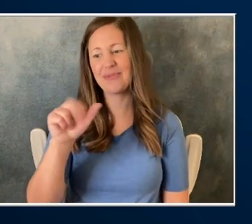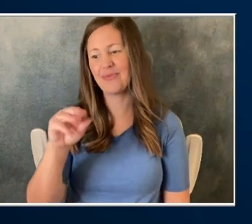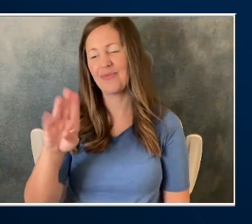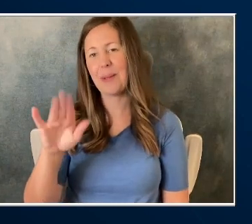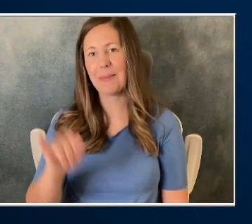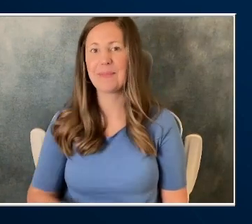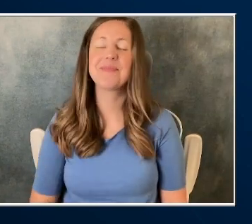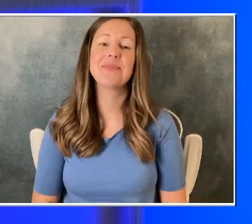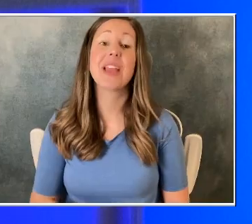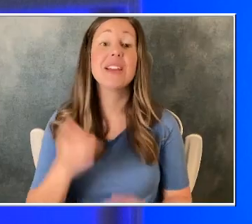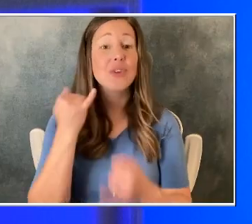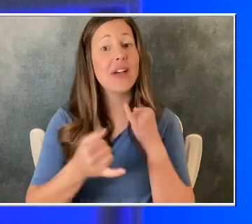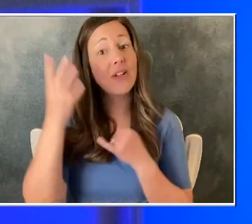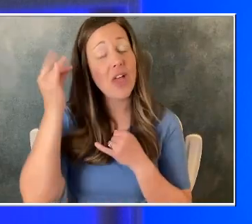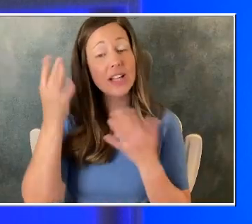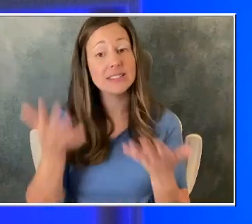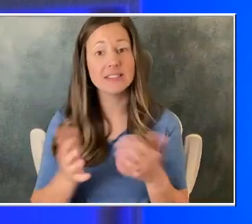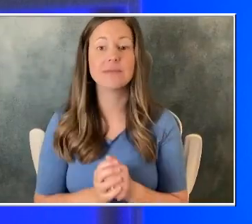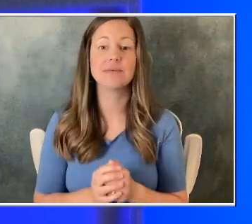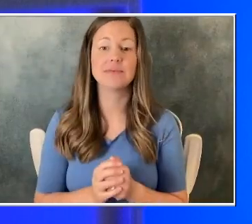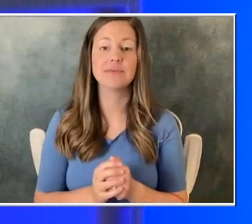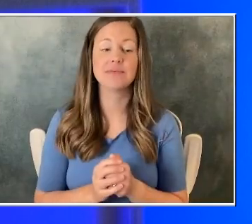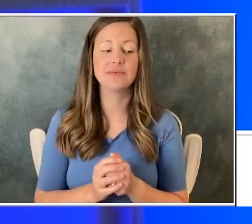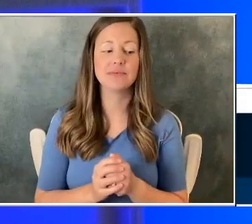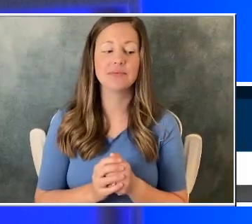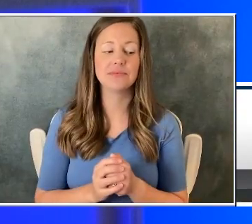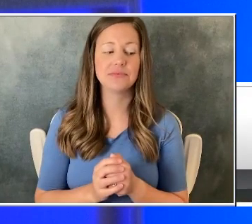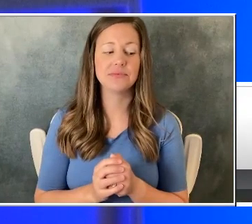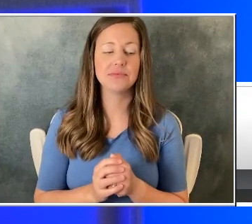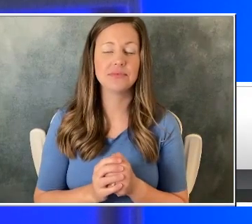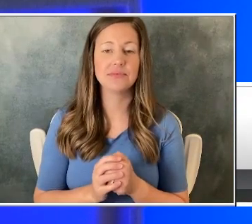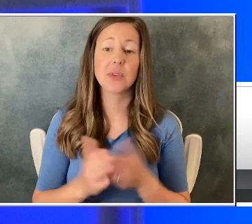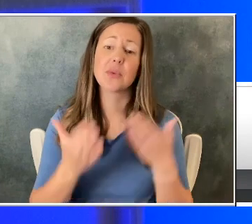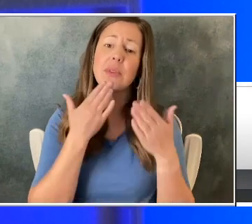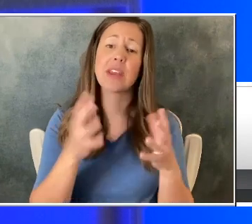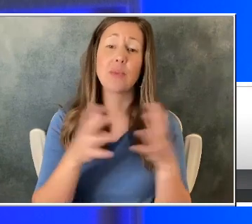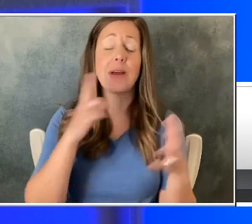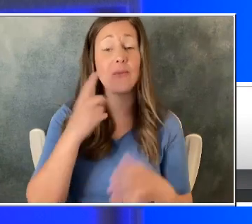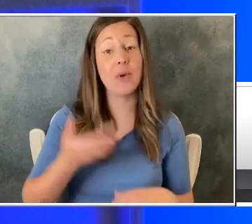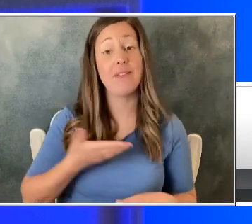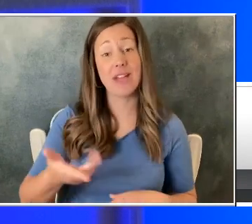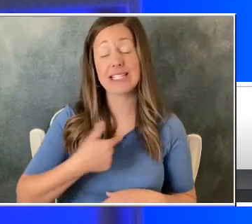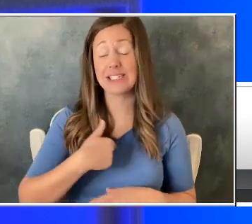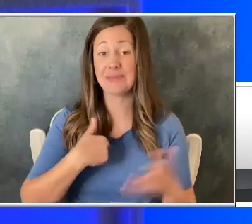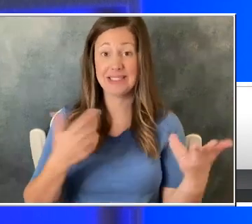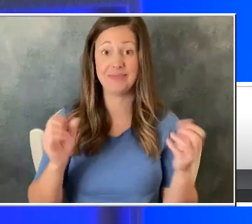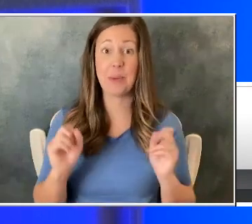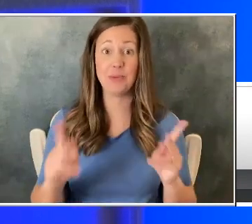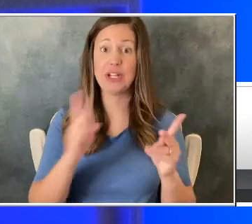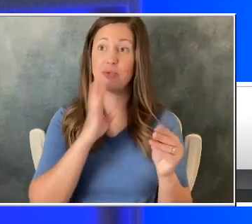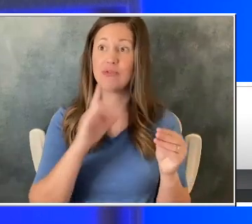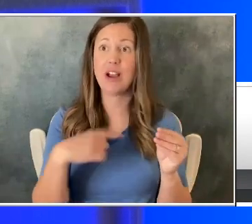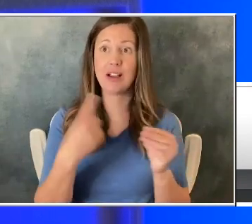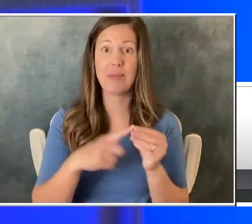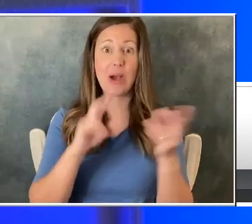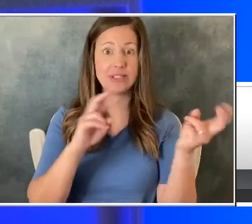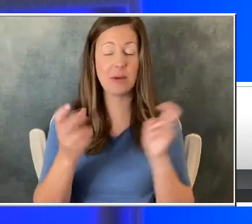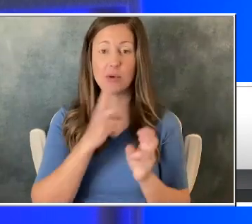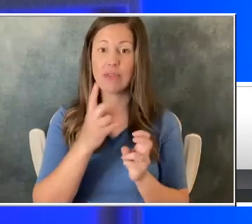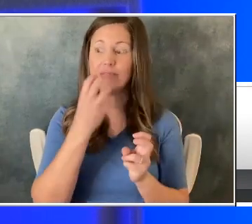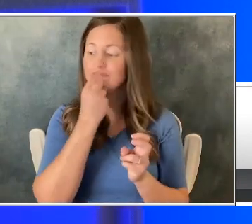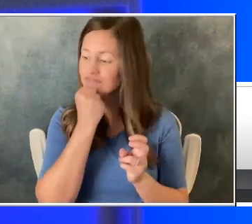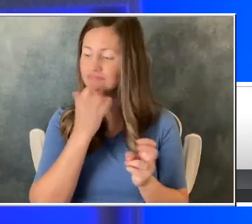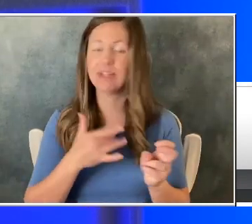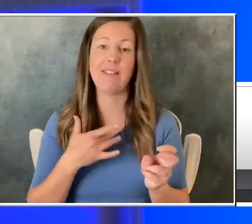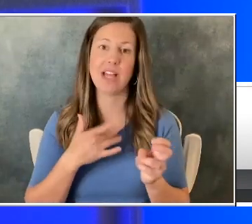thoughts. Well, I think thank you so much for inviting me and giving me this opportunity to talk about a topic that's very near and dear to my heart. And